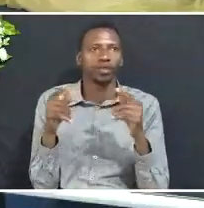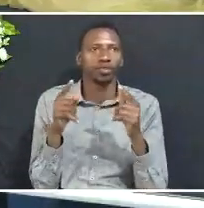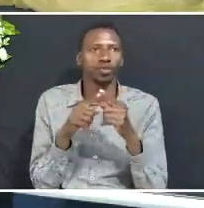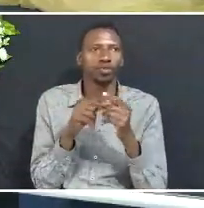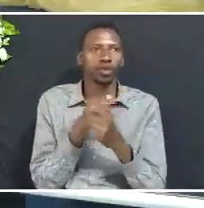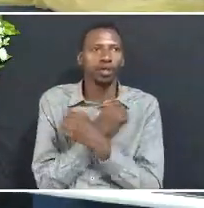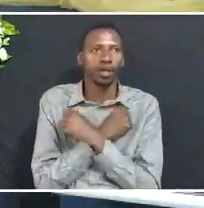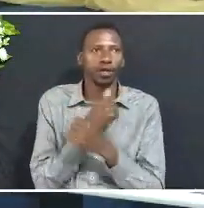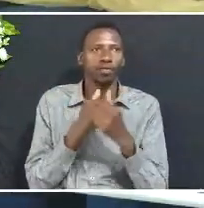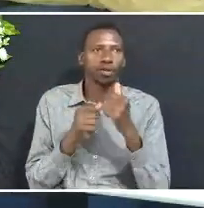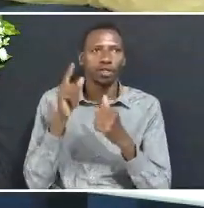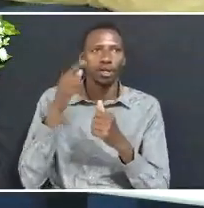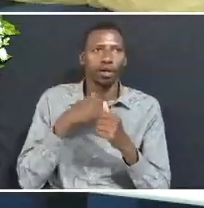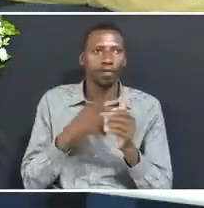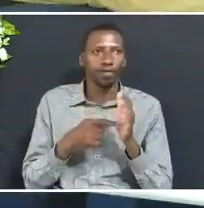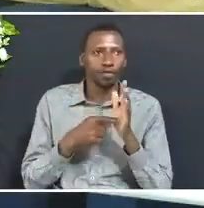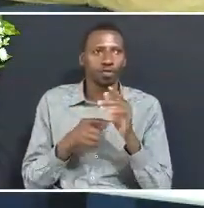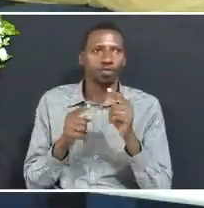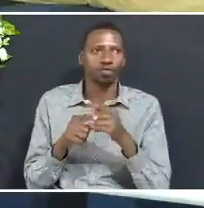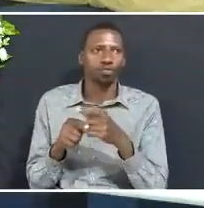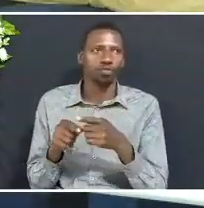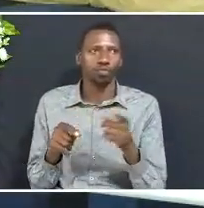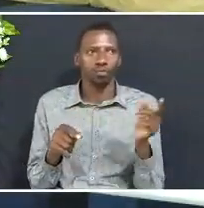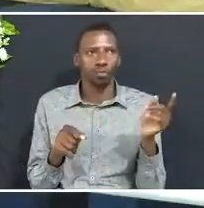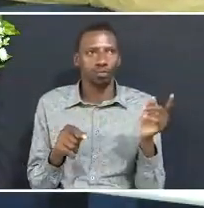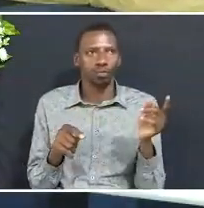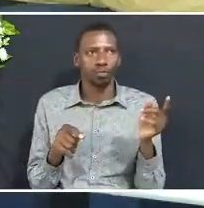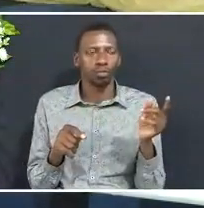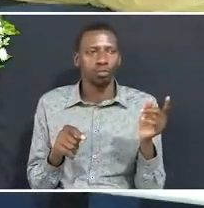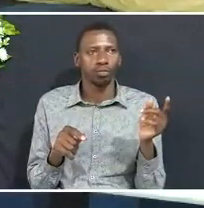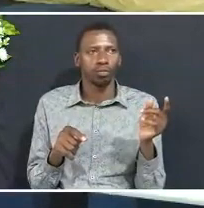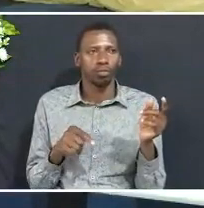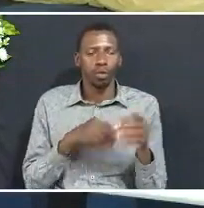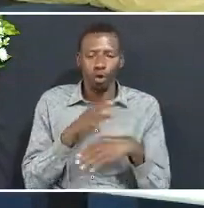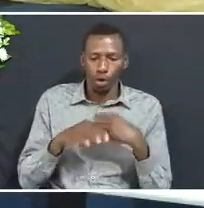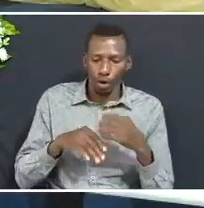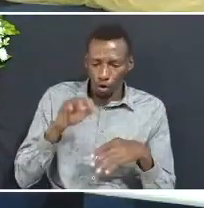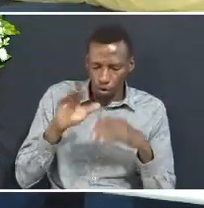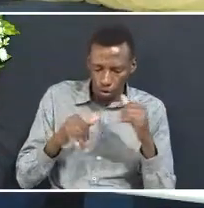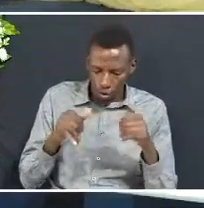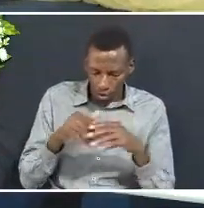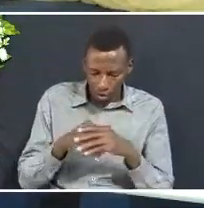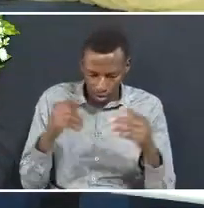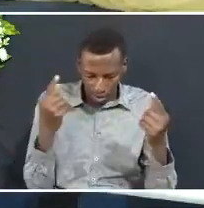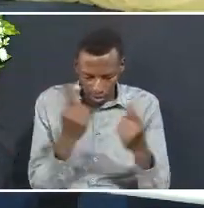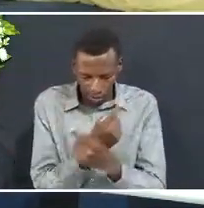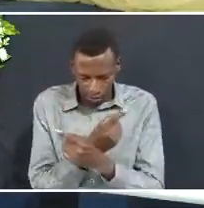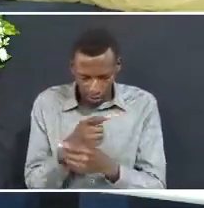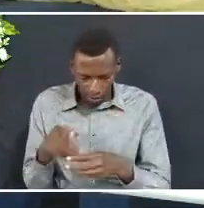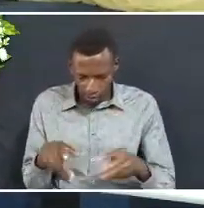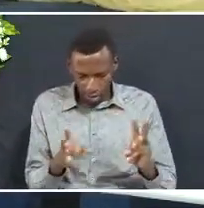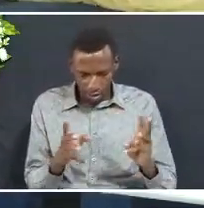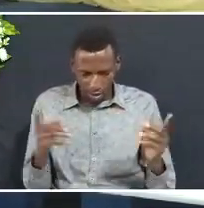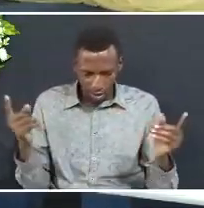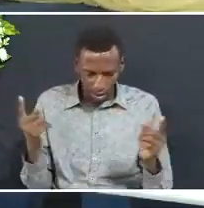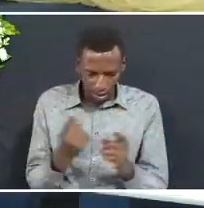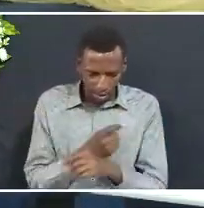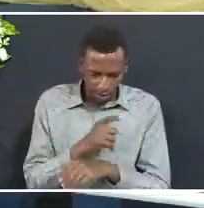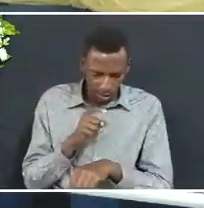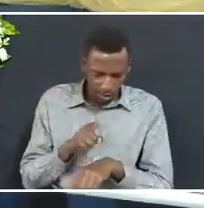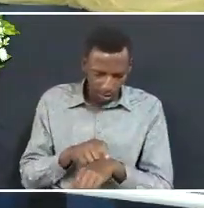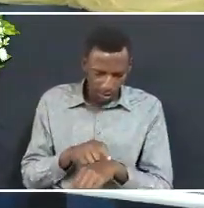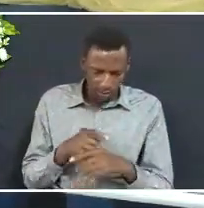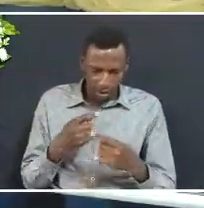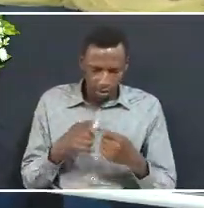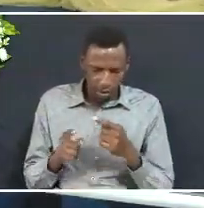has revealed to you. We are all different. We are all been called in different ways at different times. But the Lord